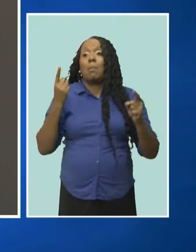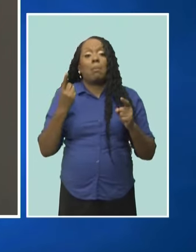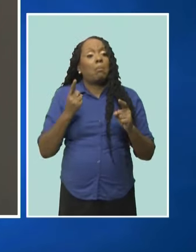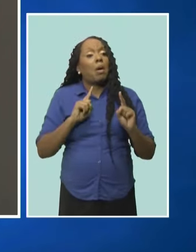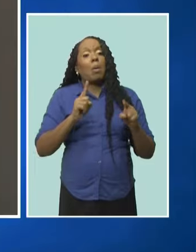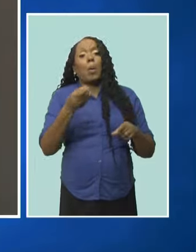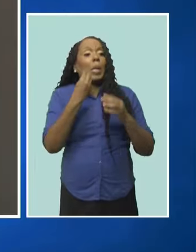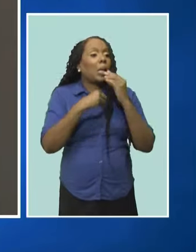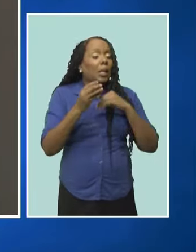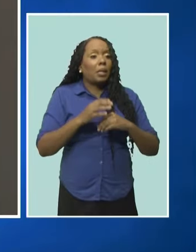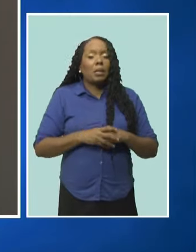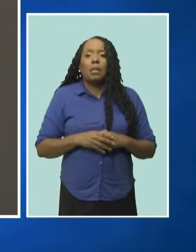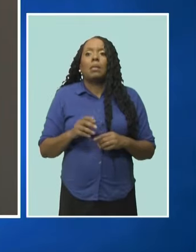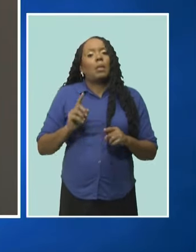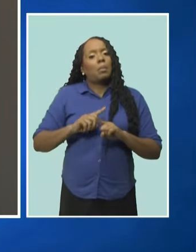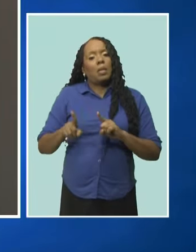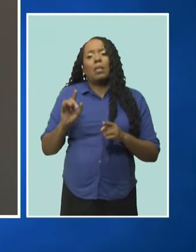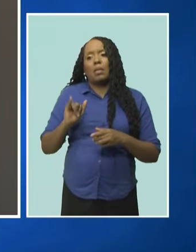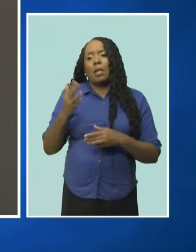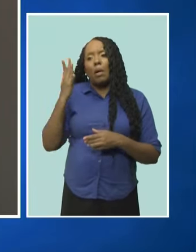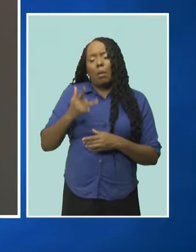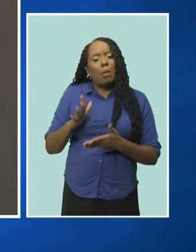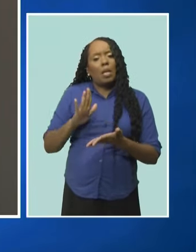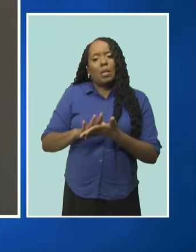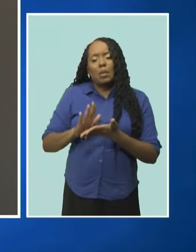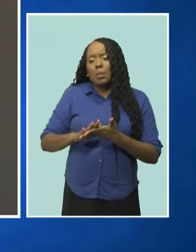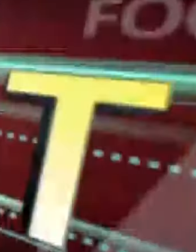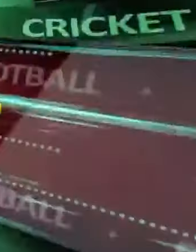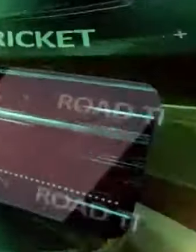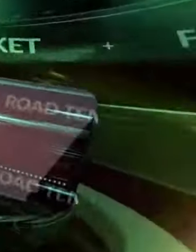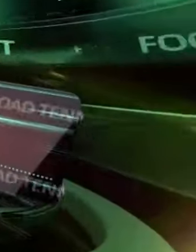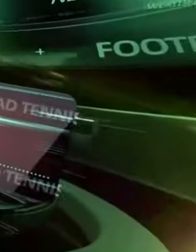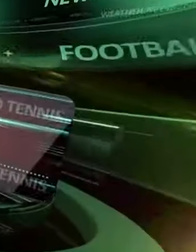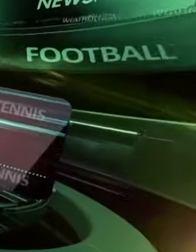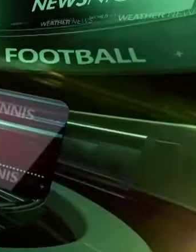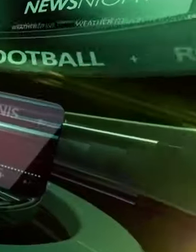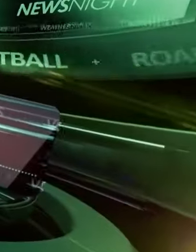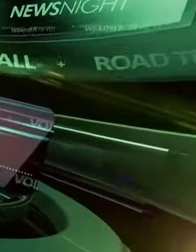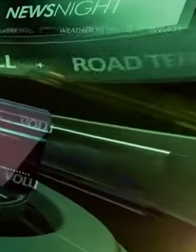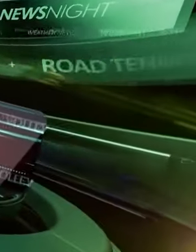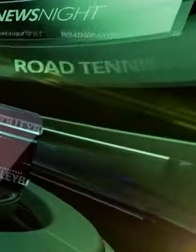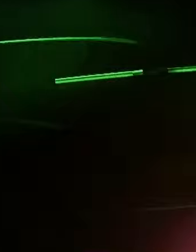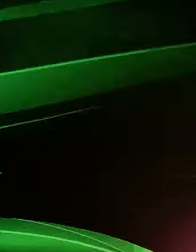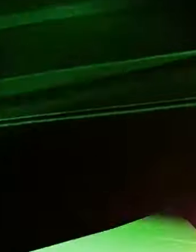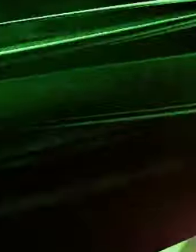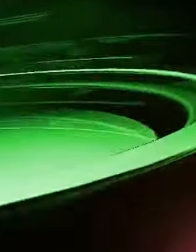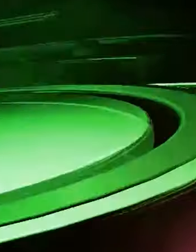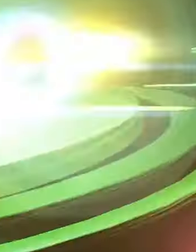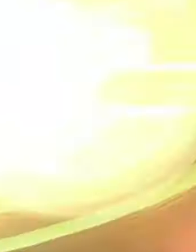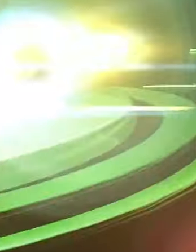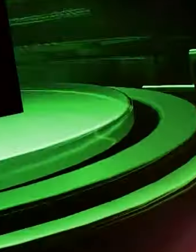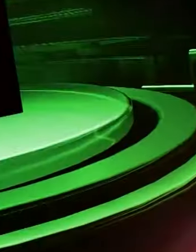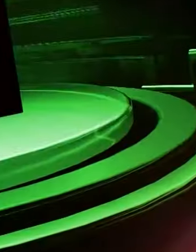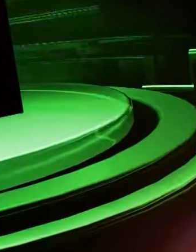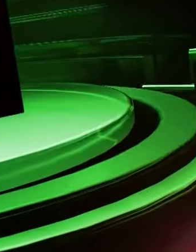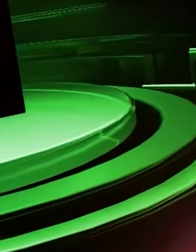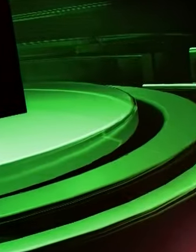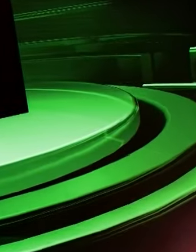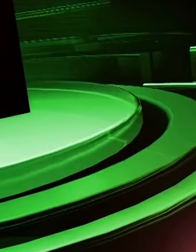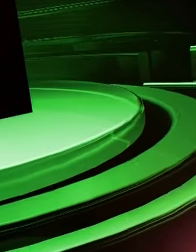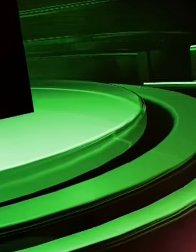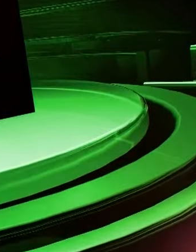affect your behavior, your performance in school, et cetera, your attitude. Sports Night, brought to you by Powerade.